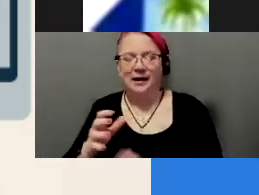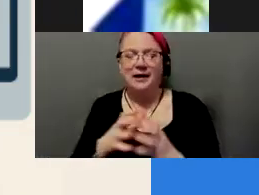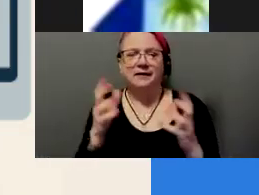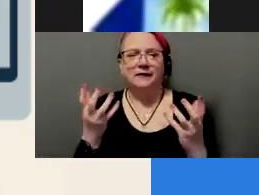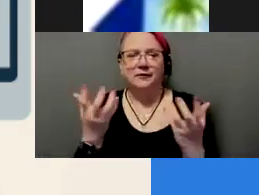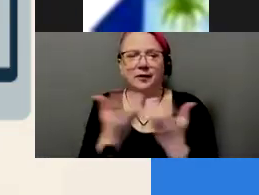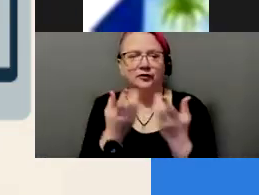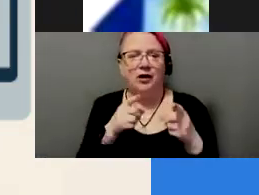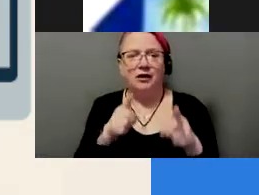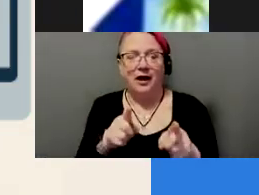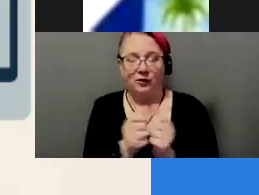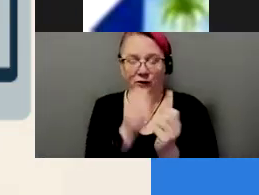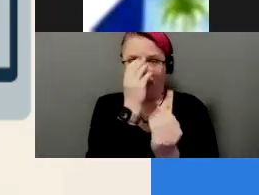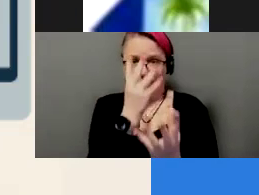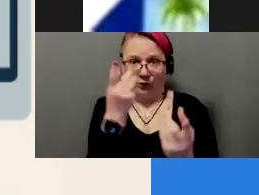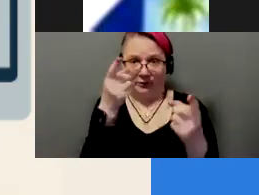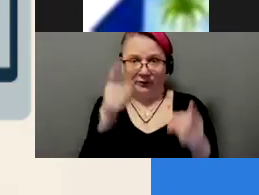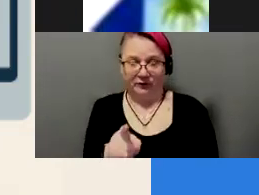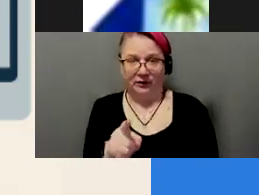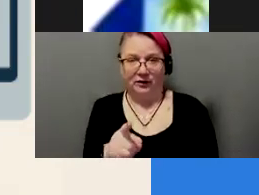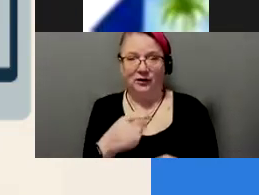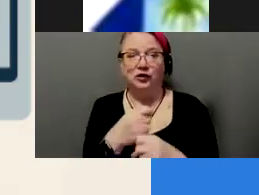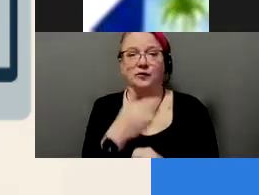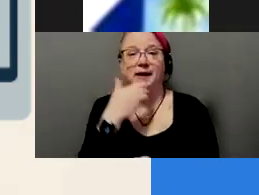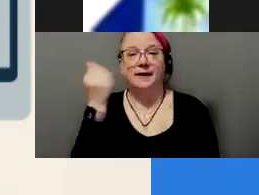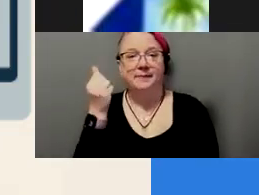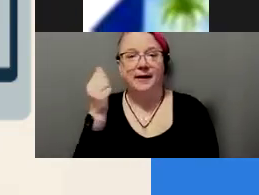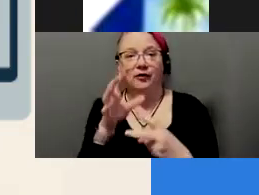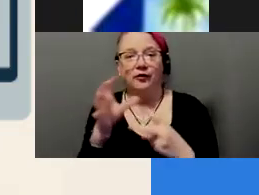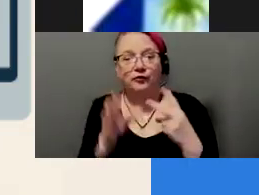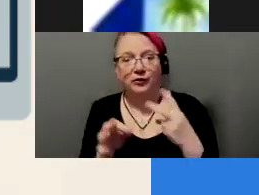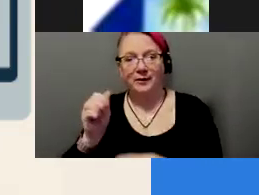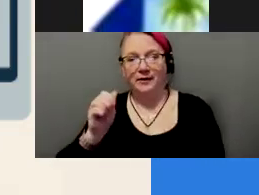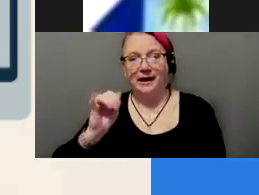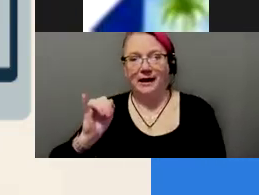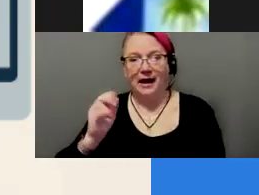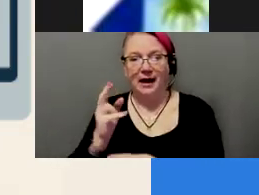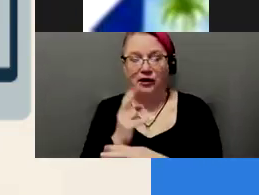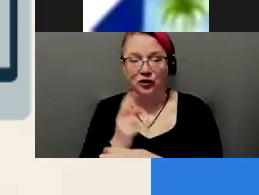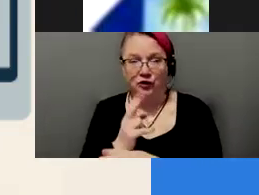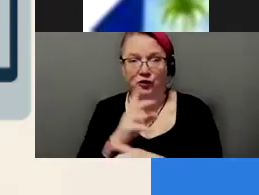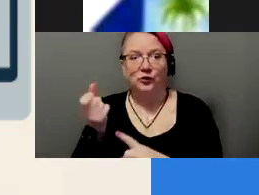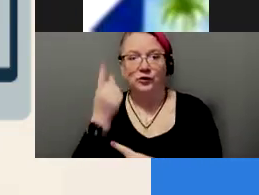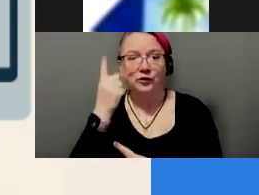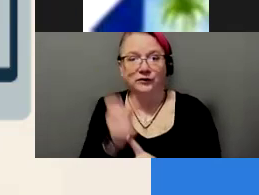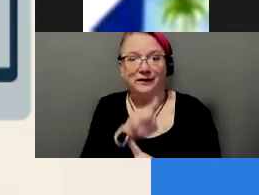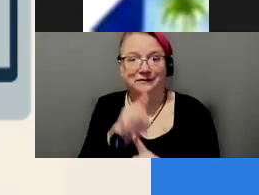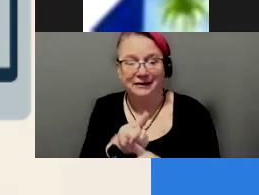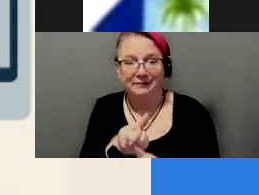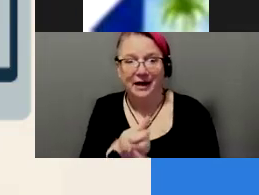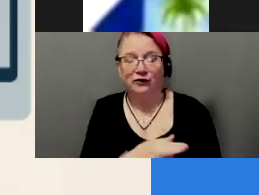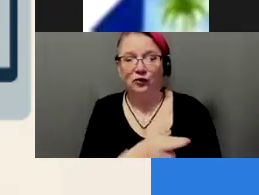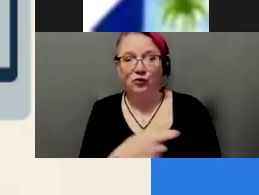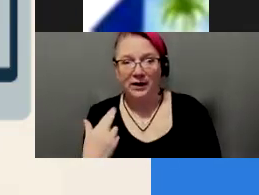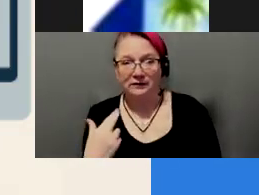with informed consent. People make better choices about AI use when they understand its impact, risks, and